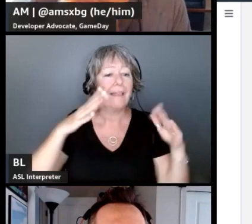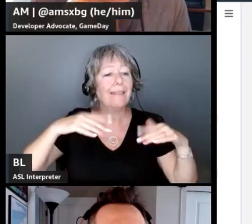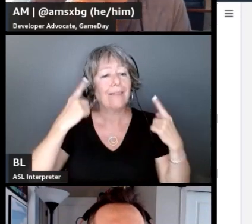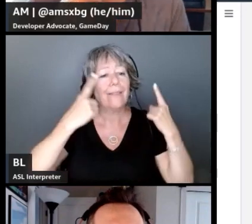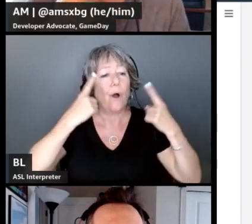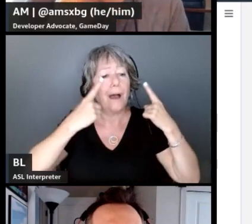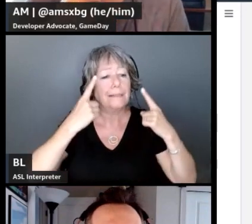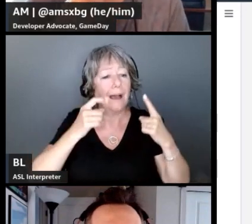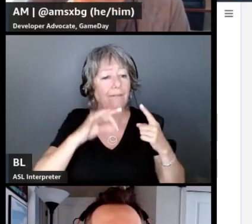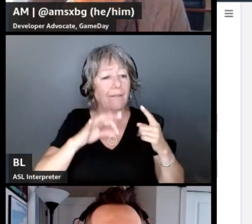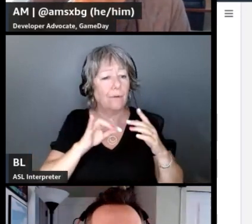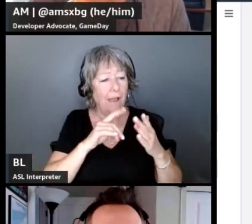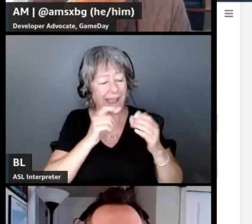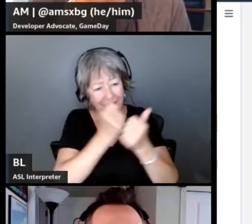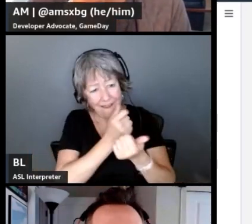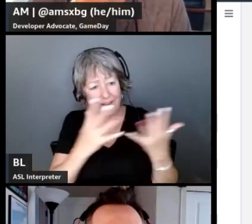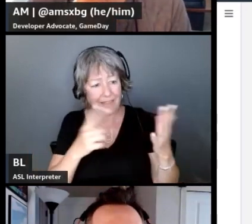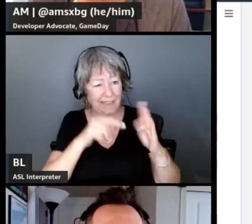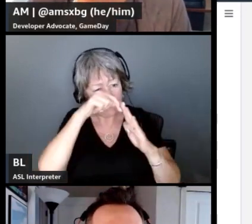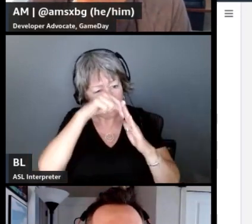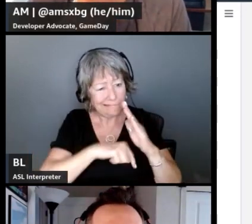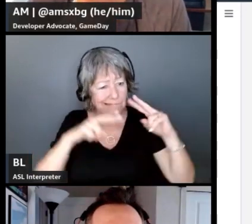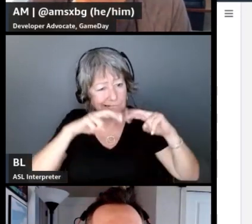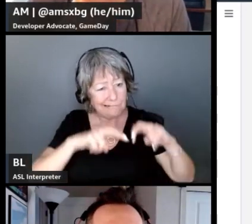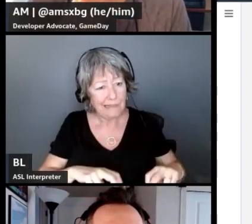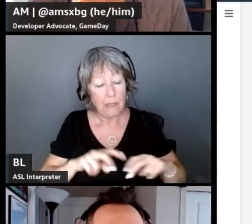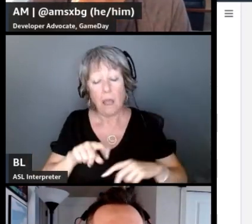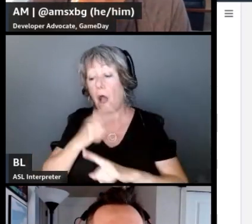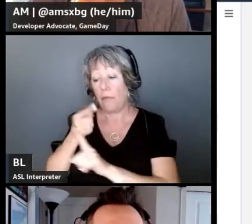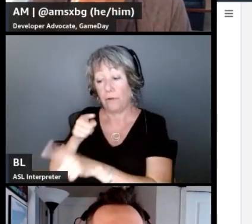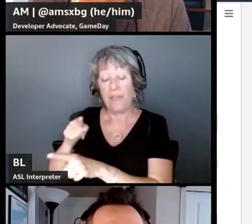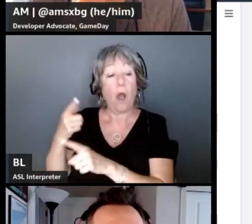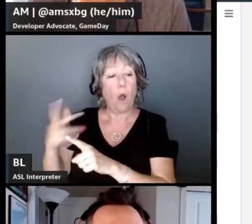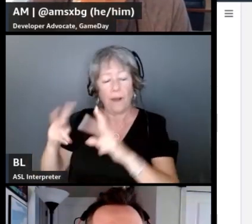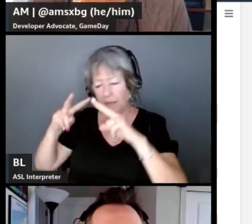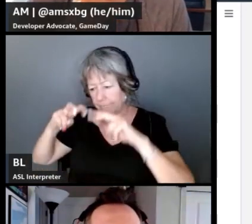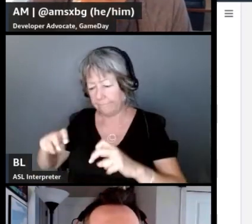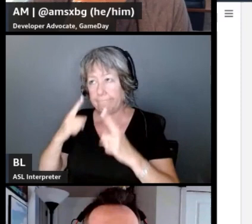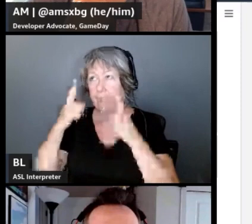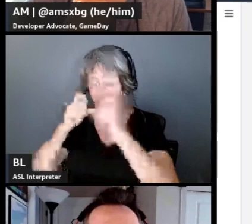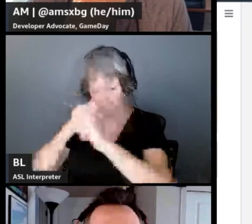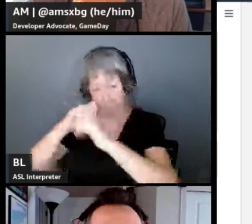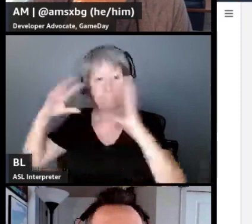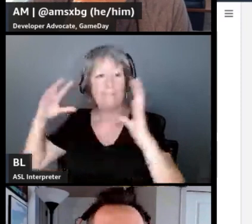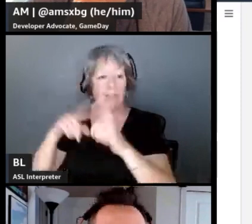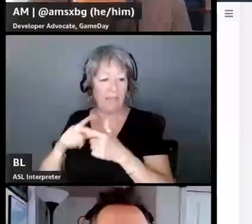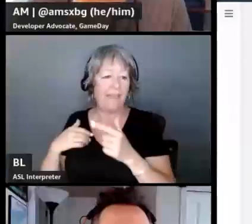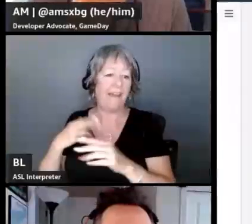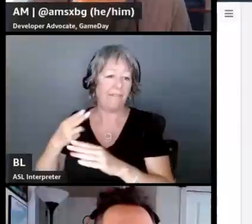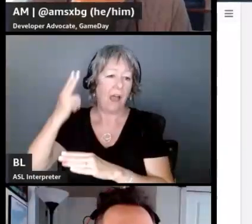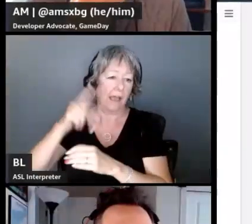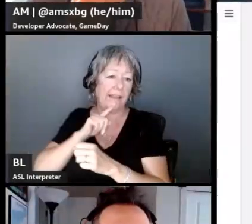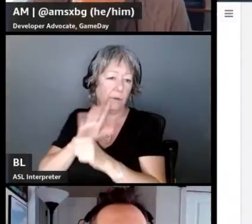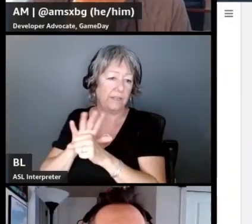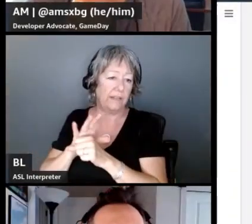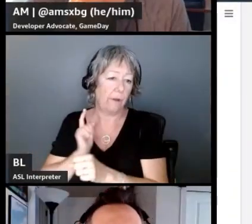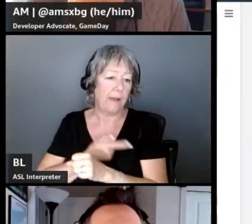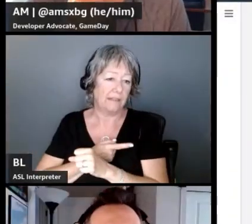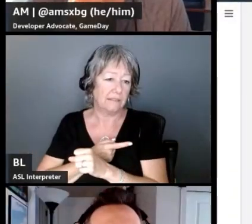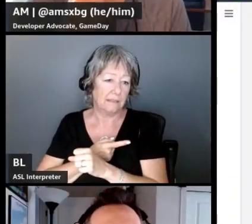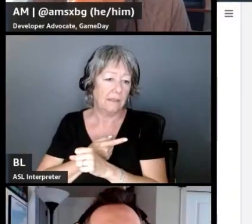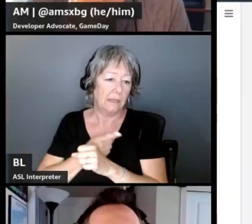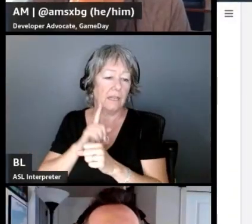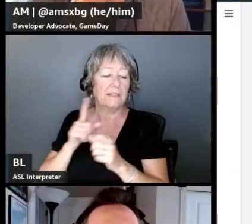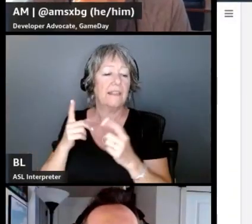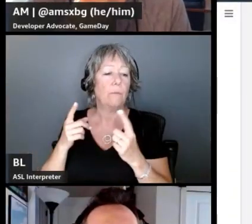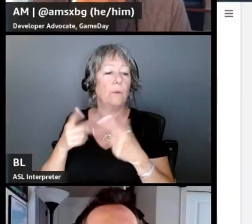that they need to. In the other case, they have, and they should leverage this and get that higher availability guarantee from us, because we do Right. better monitoring